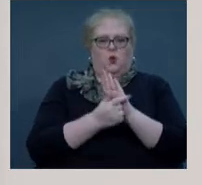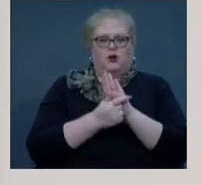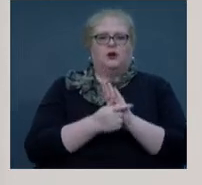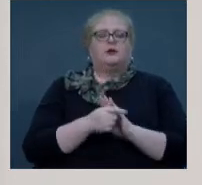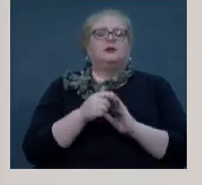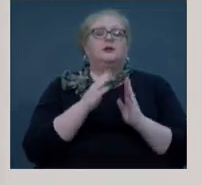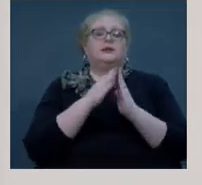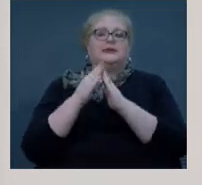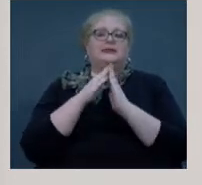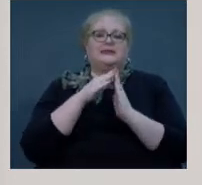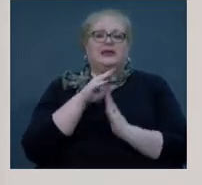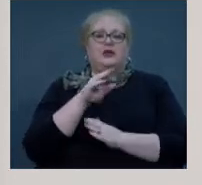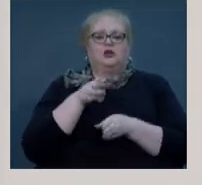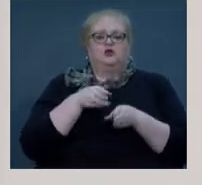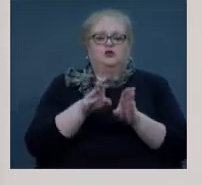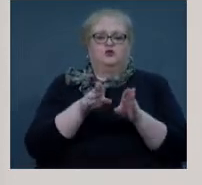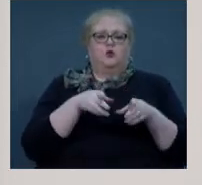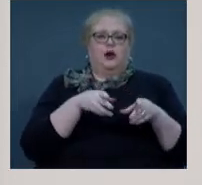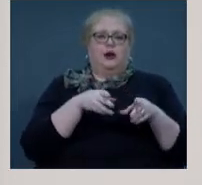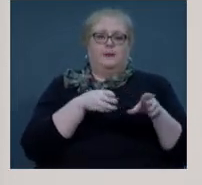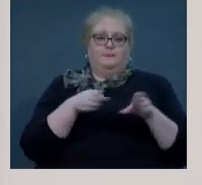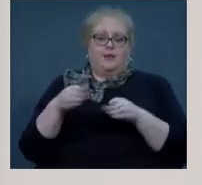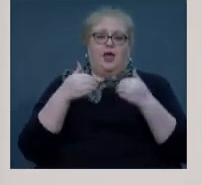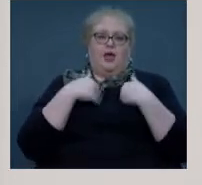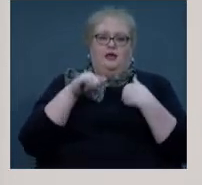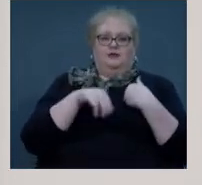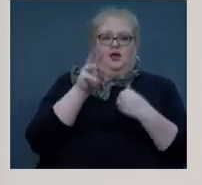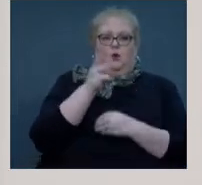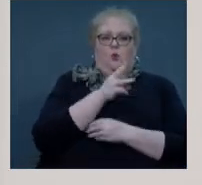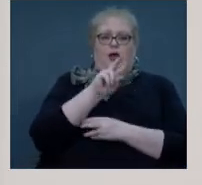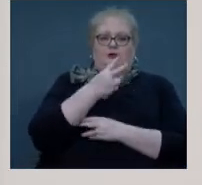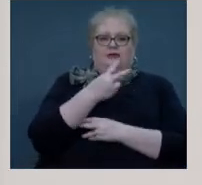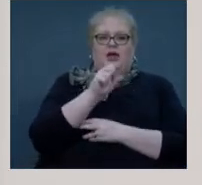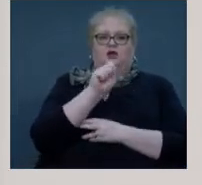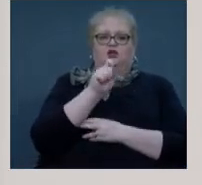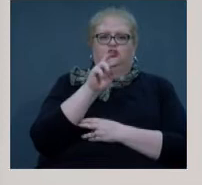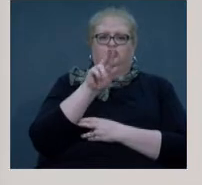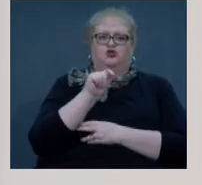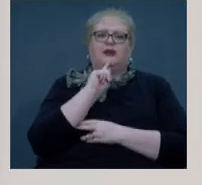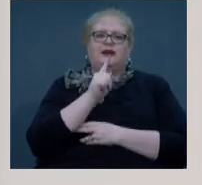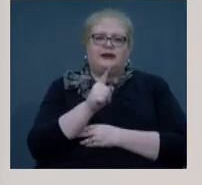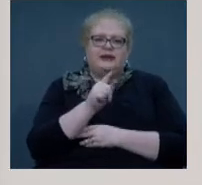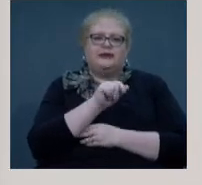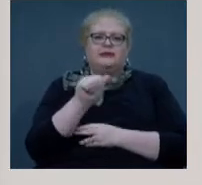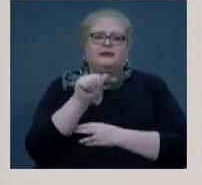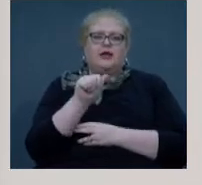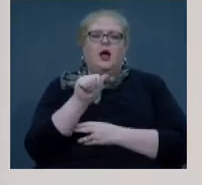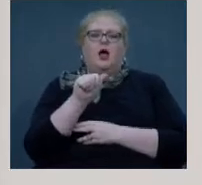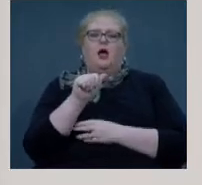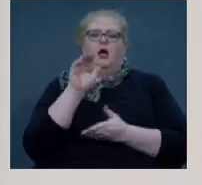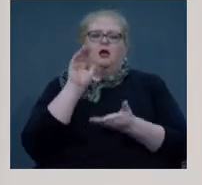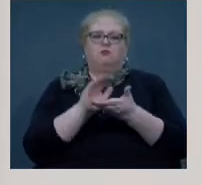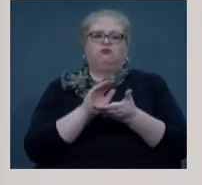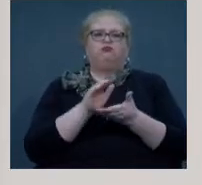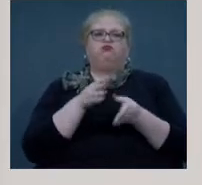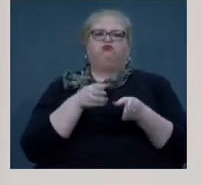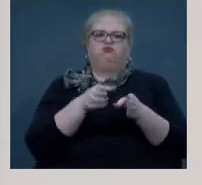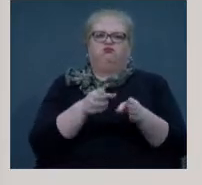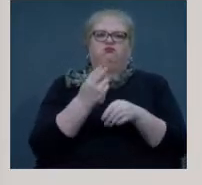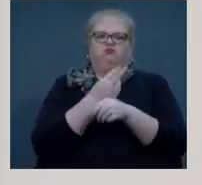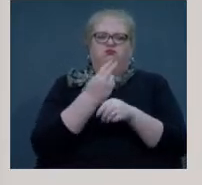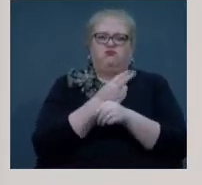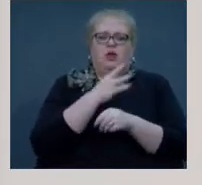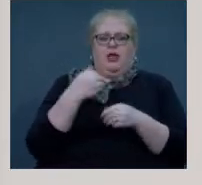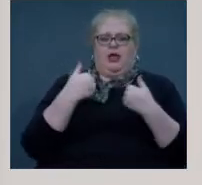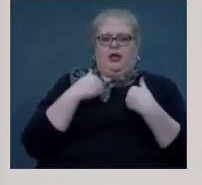plan classifies West 2nd Street as a minor arterial with 45 feet of right-of-way dedication required. West 2nd Street currently contains